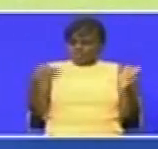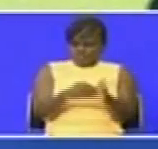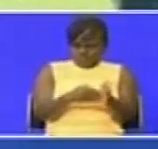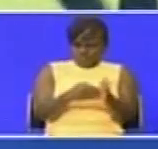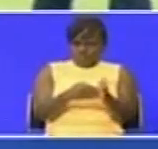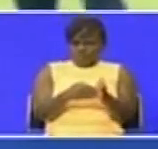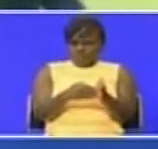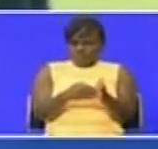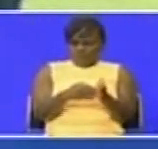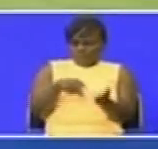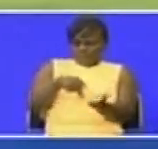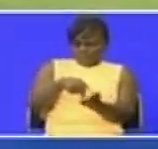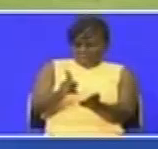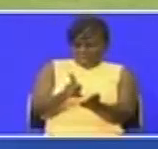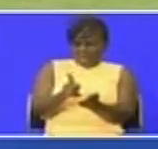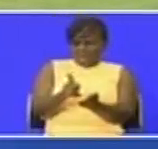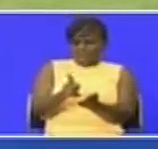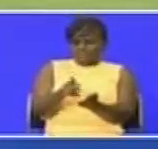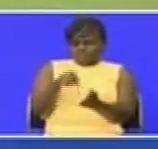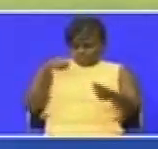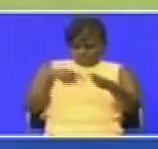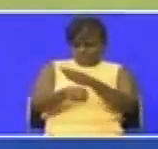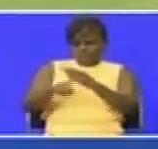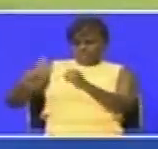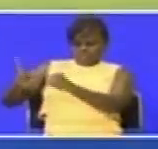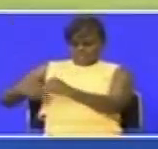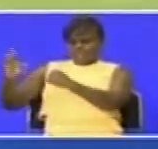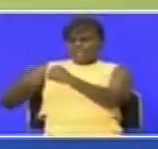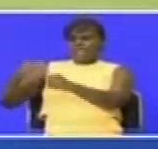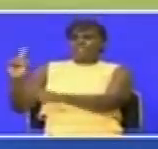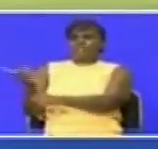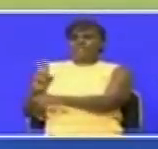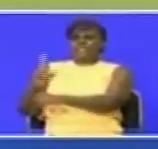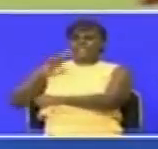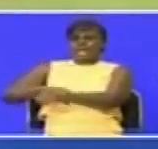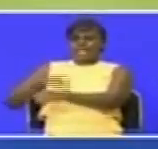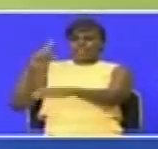from penning his name in the score sheet as he shook the net in the 68th minute.